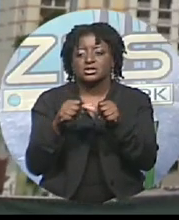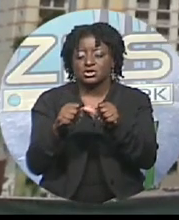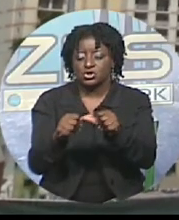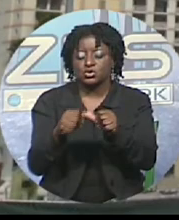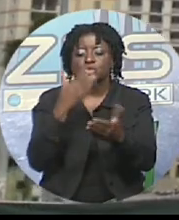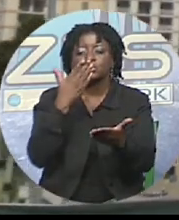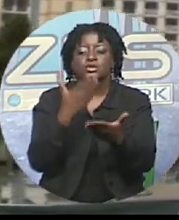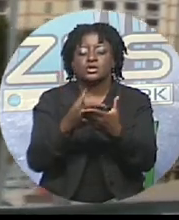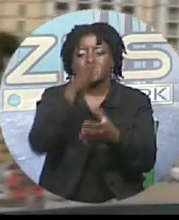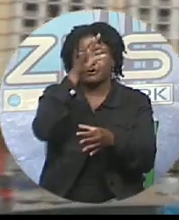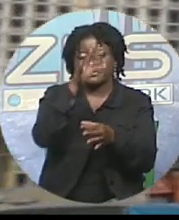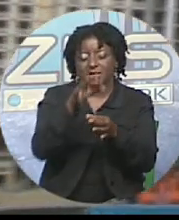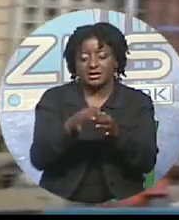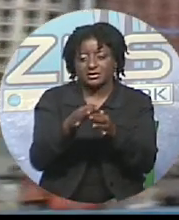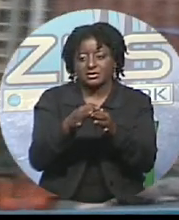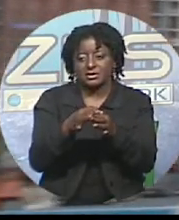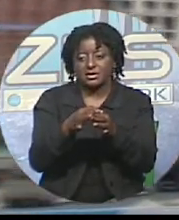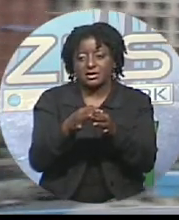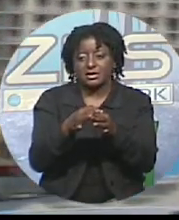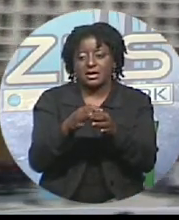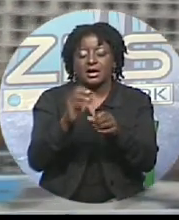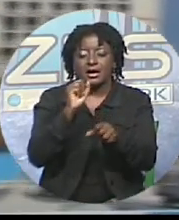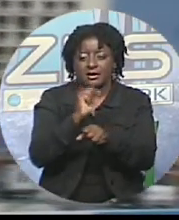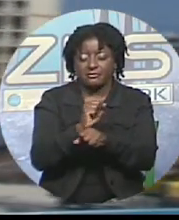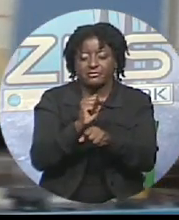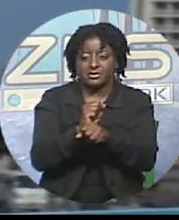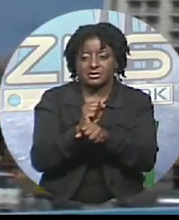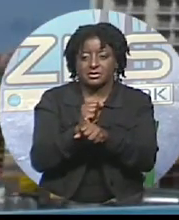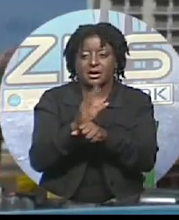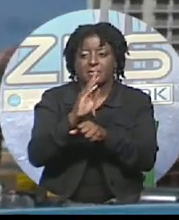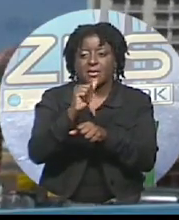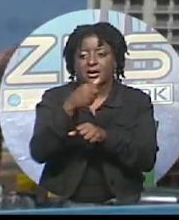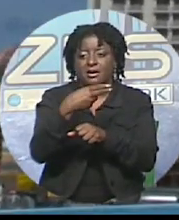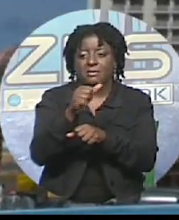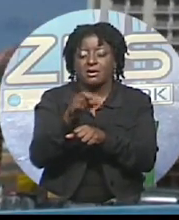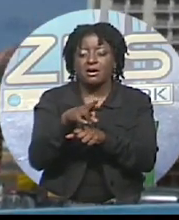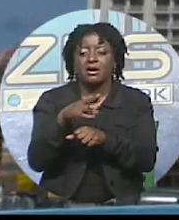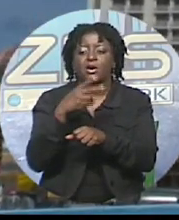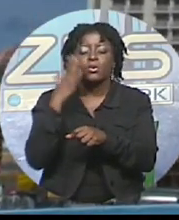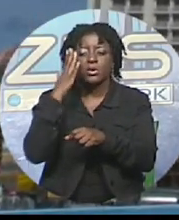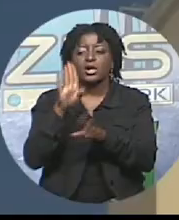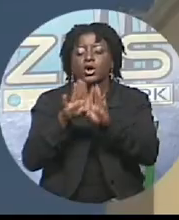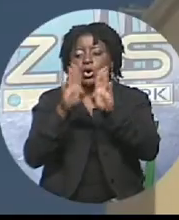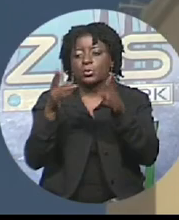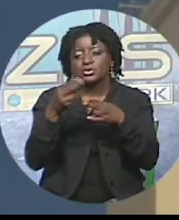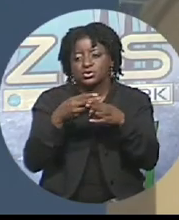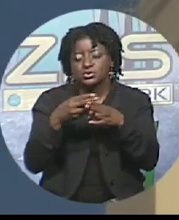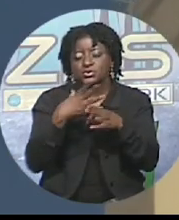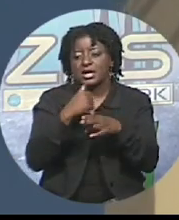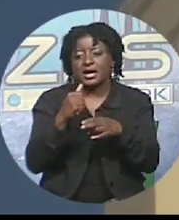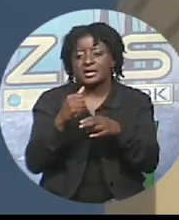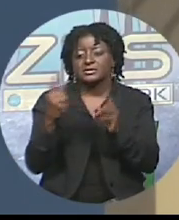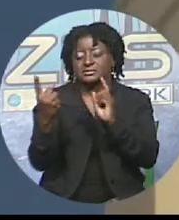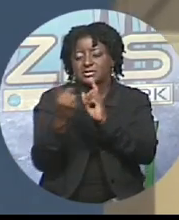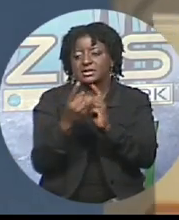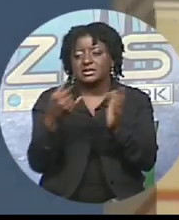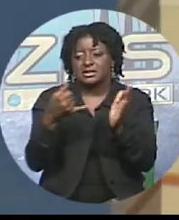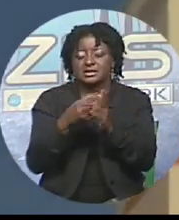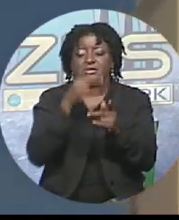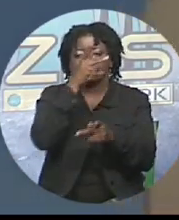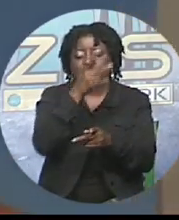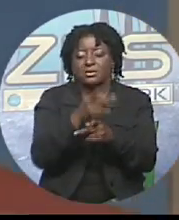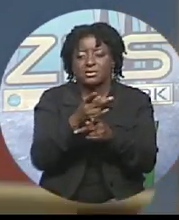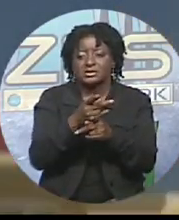by all concerned, the Bahama Resort will not open only soon, but will fulfill its promise as an important new dimension